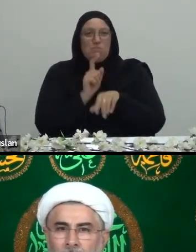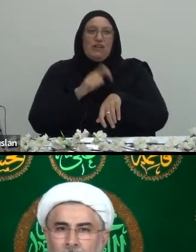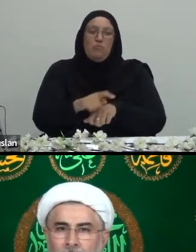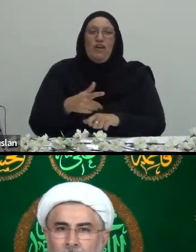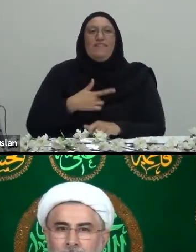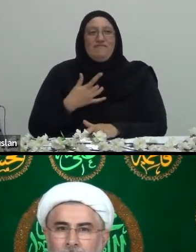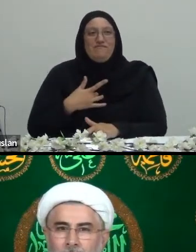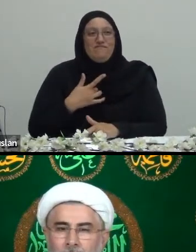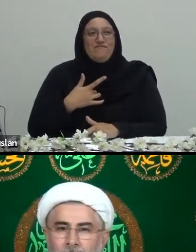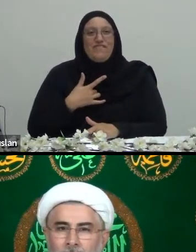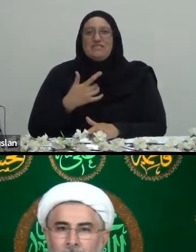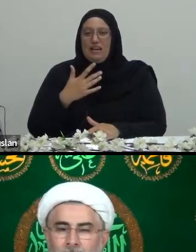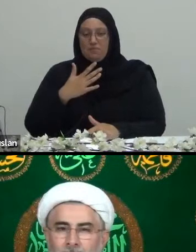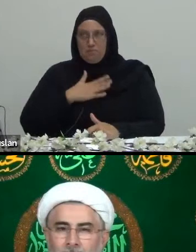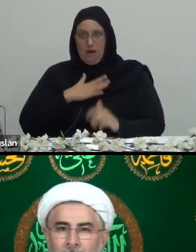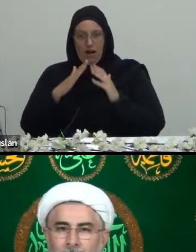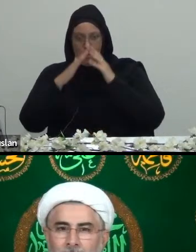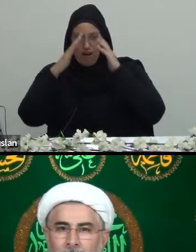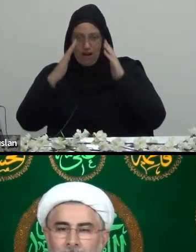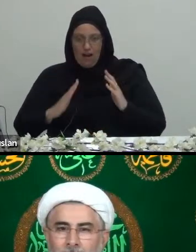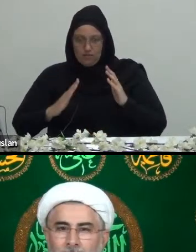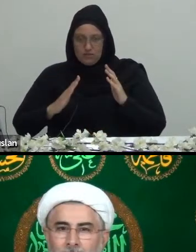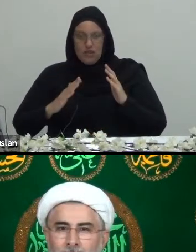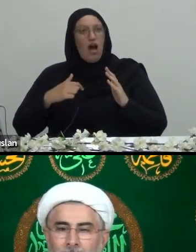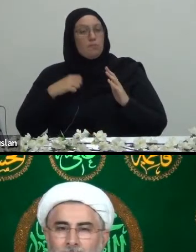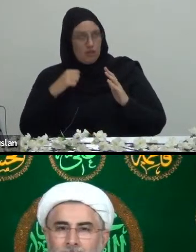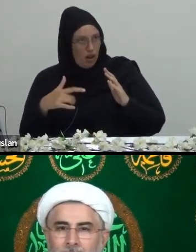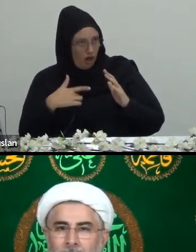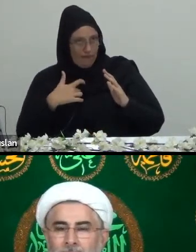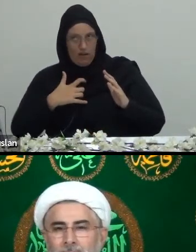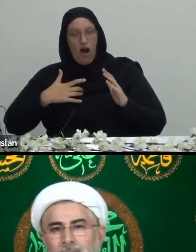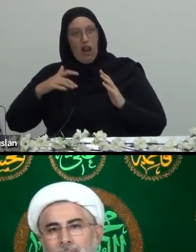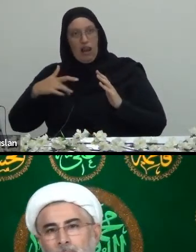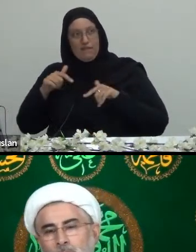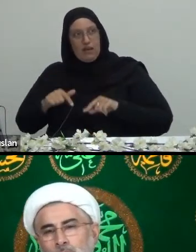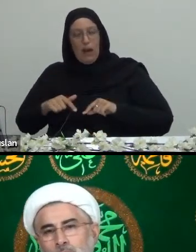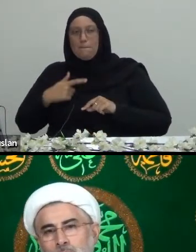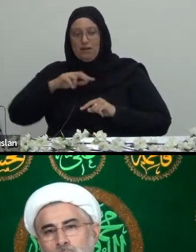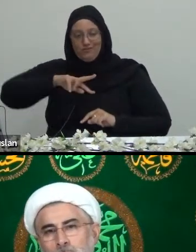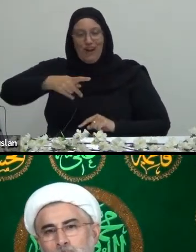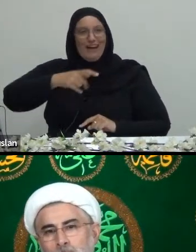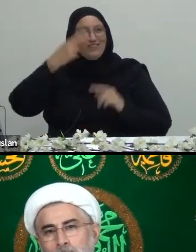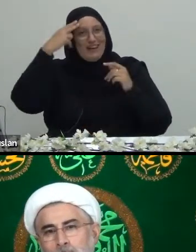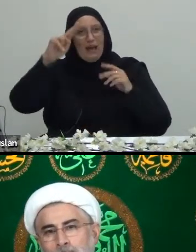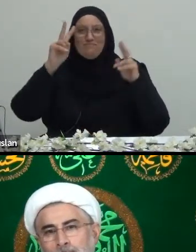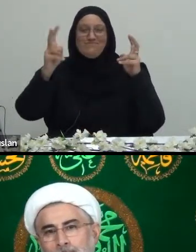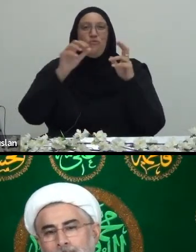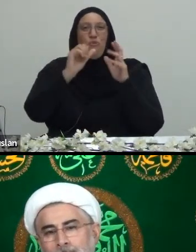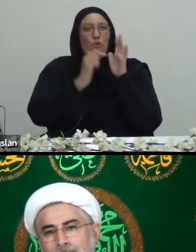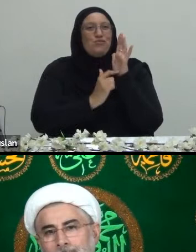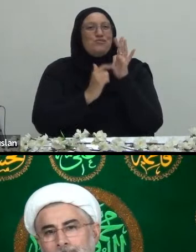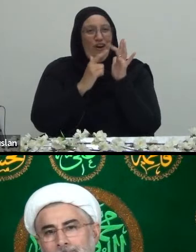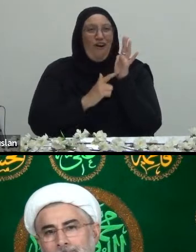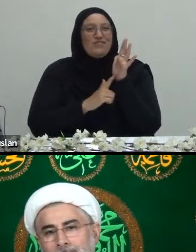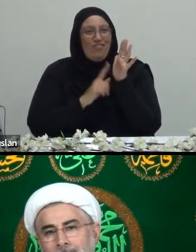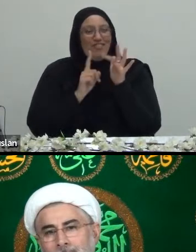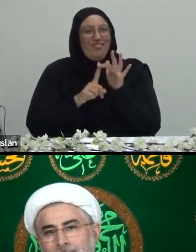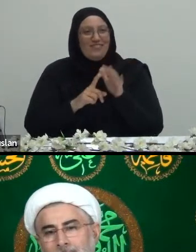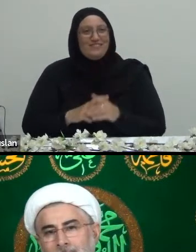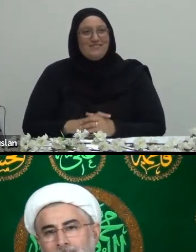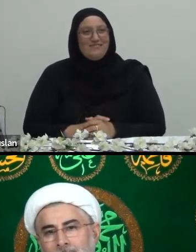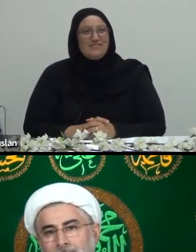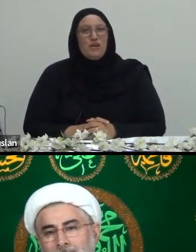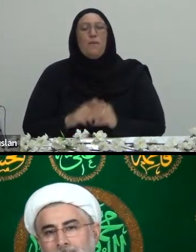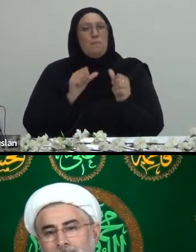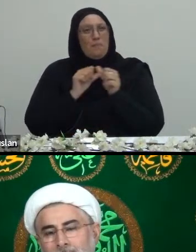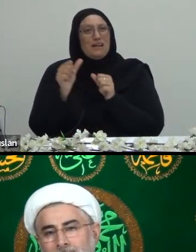that should some circumstances arise, you can deal with it whilst you're still alive, and you're not relying on the jurisprudence or